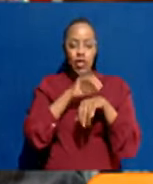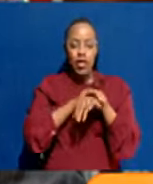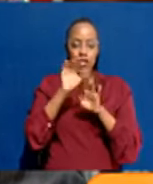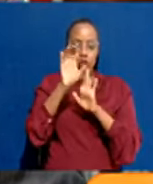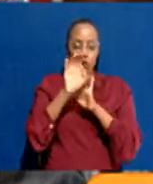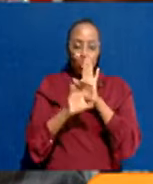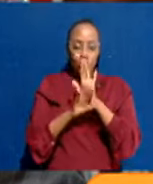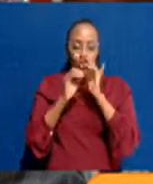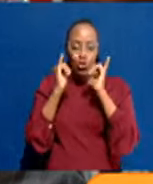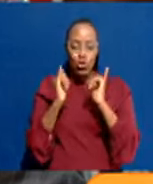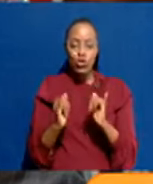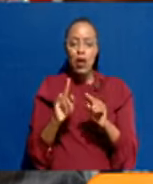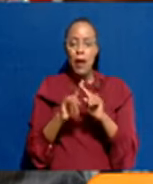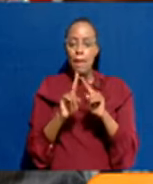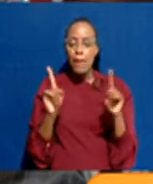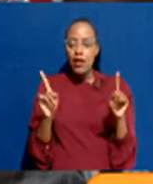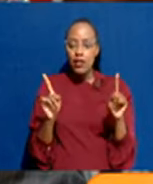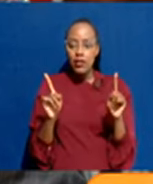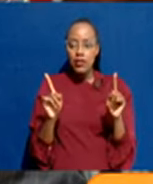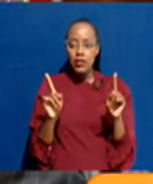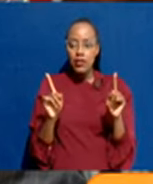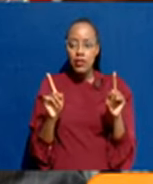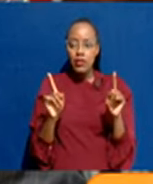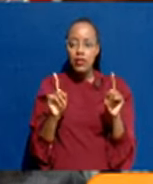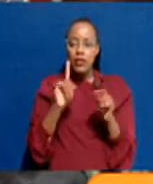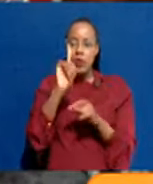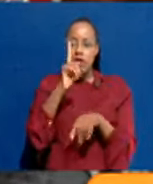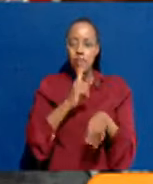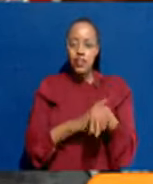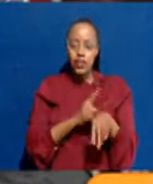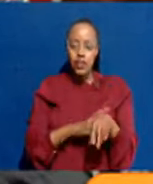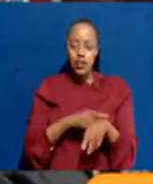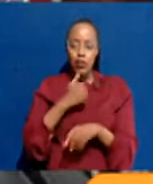constitution. But then at one point